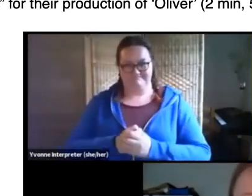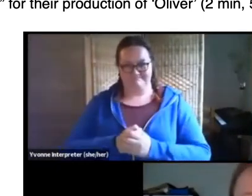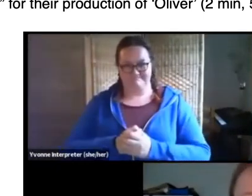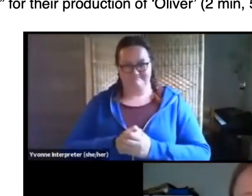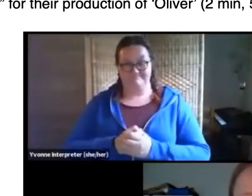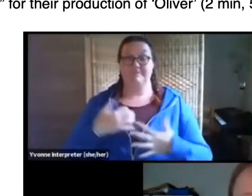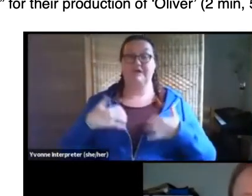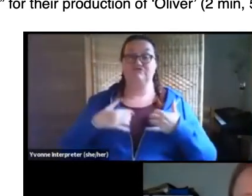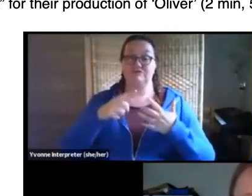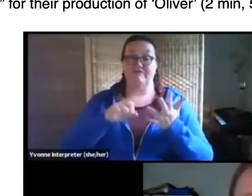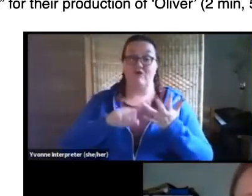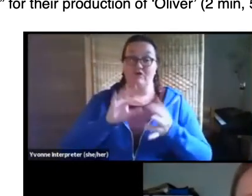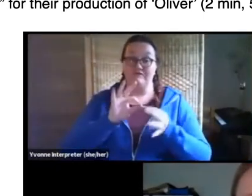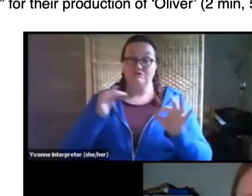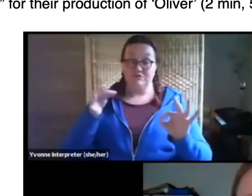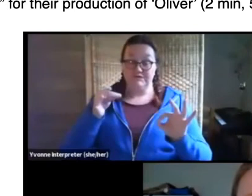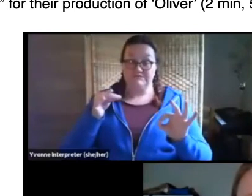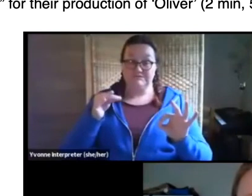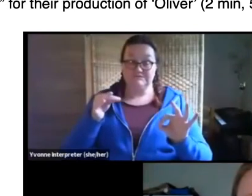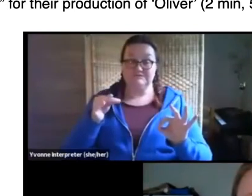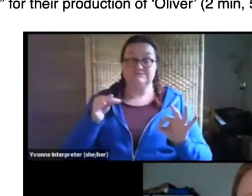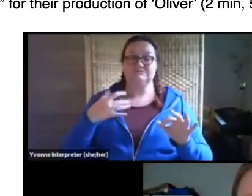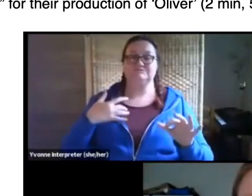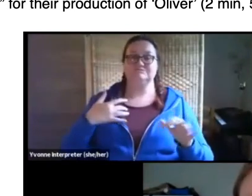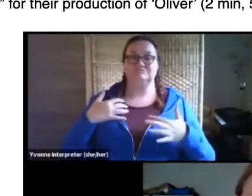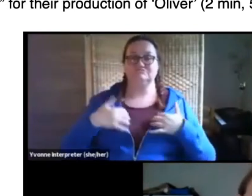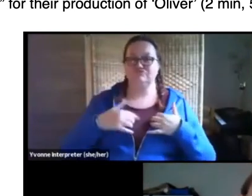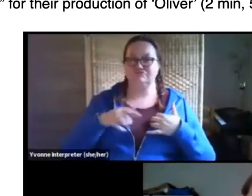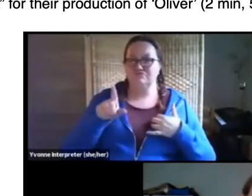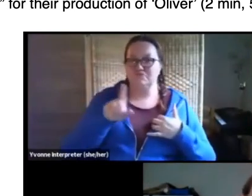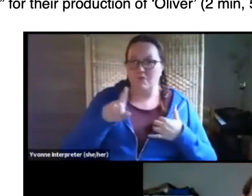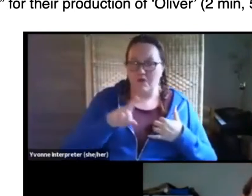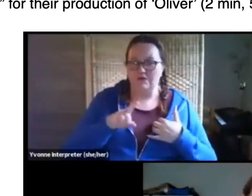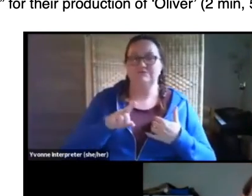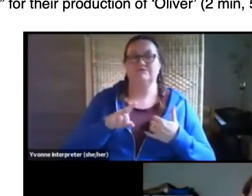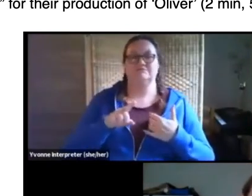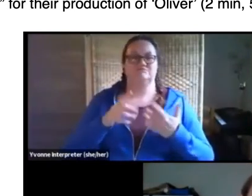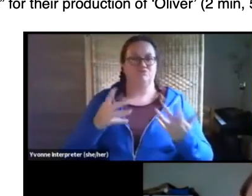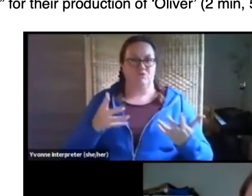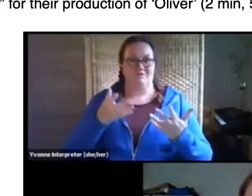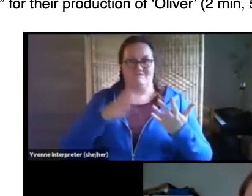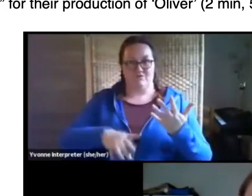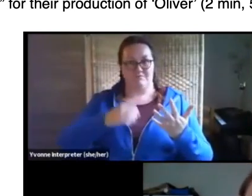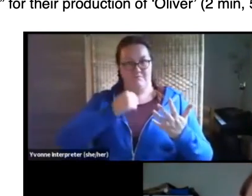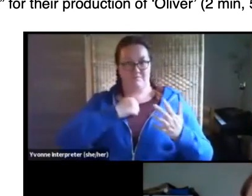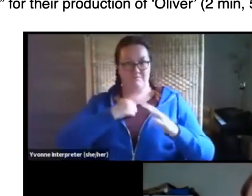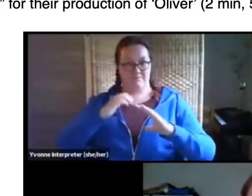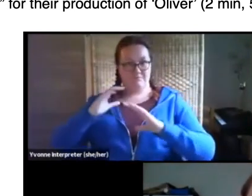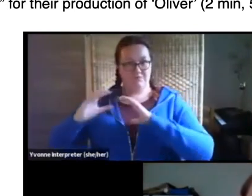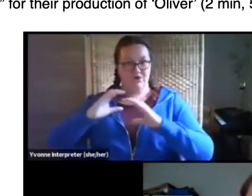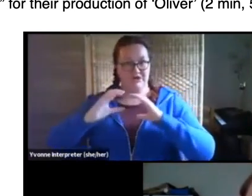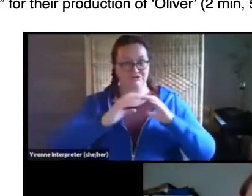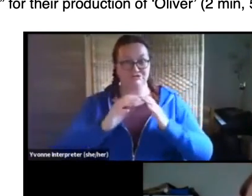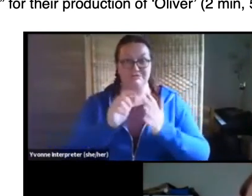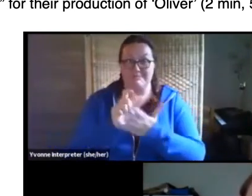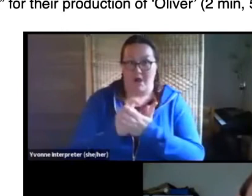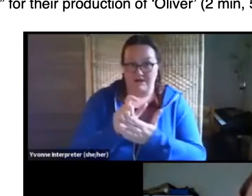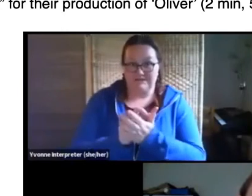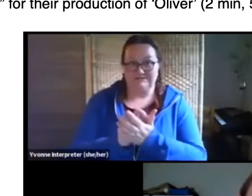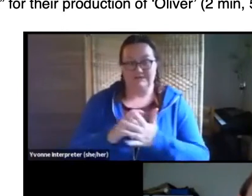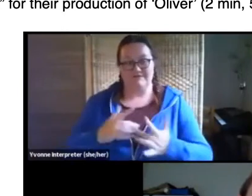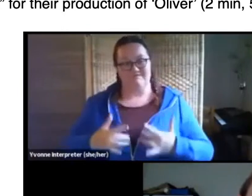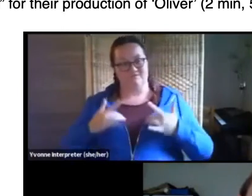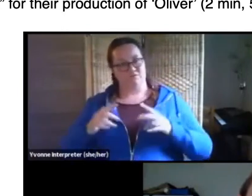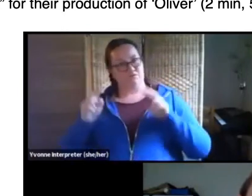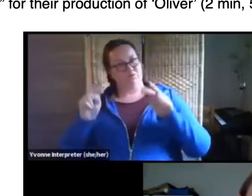Oliver Twist and what Amy said about it is whenever, from a comms perspective, marketing and communications, we always start